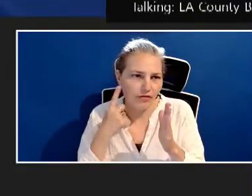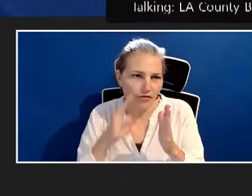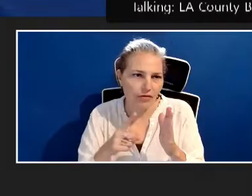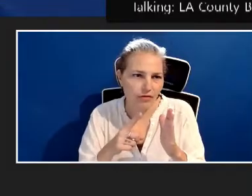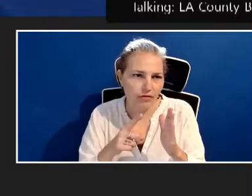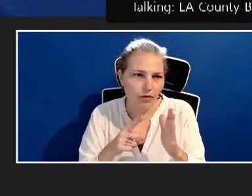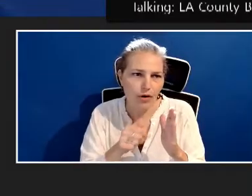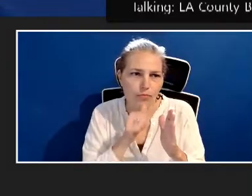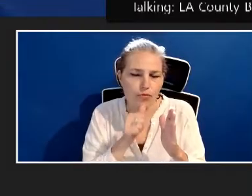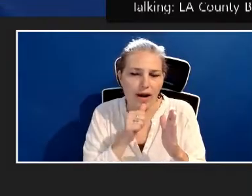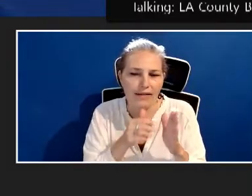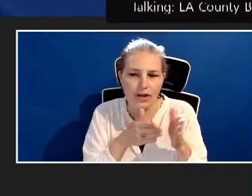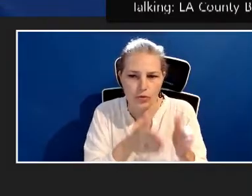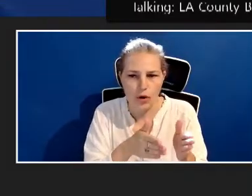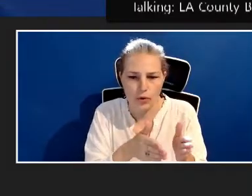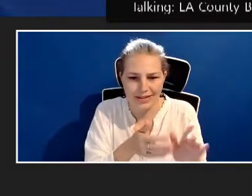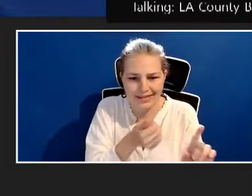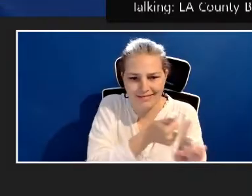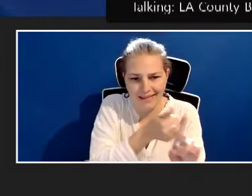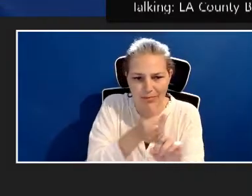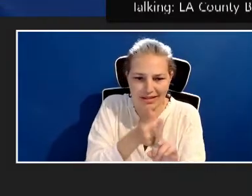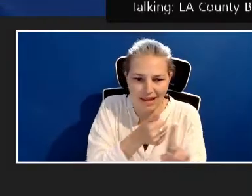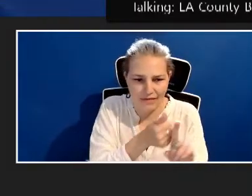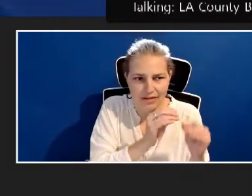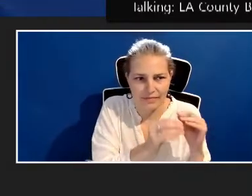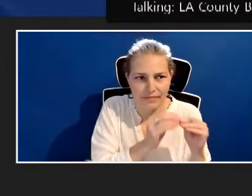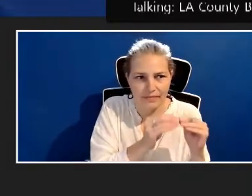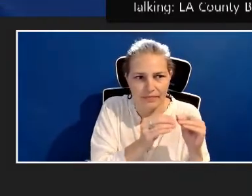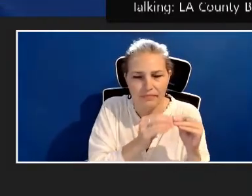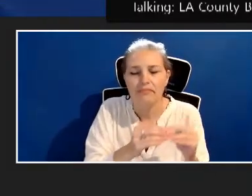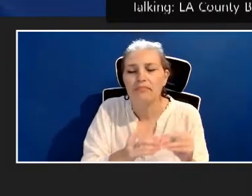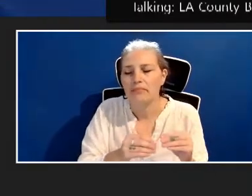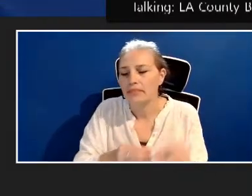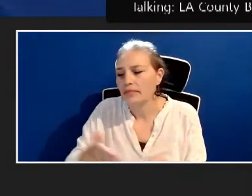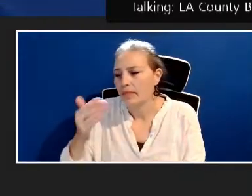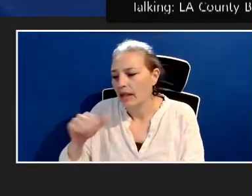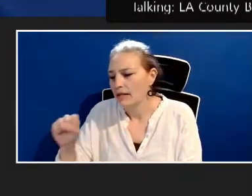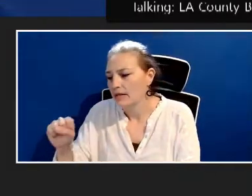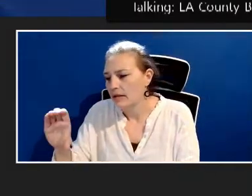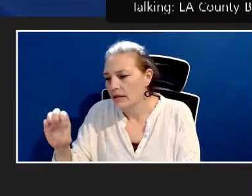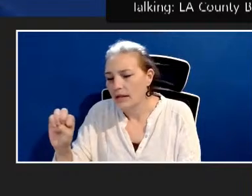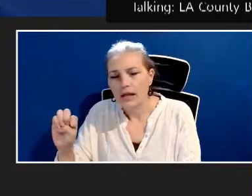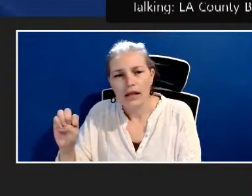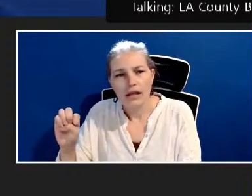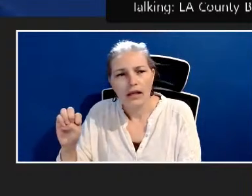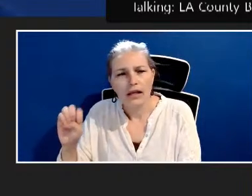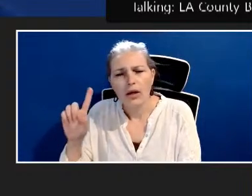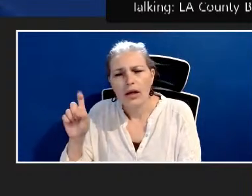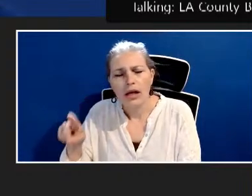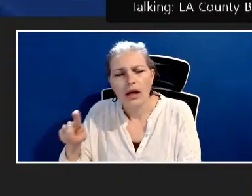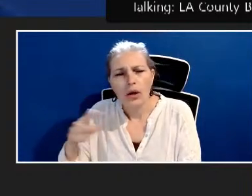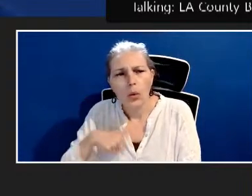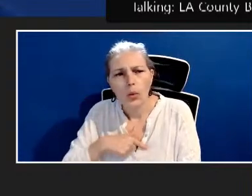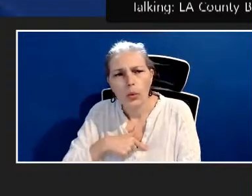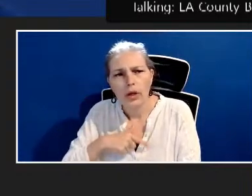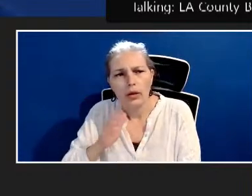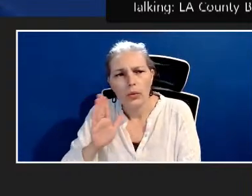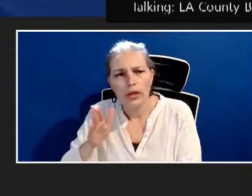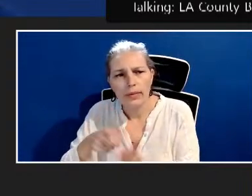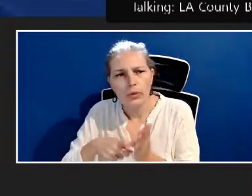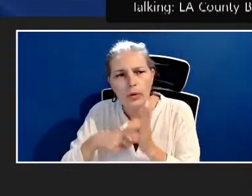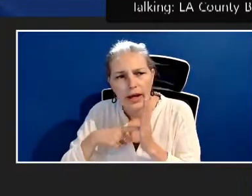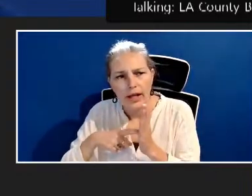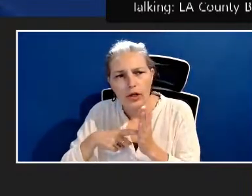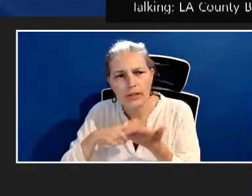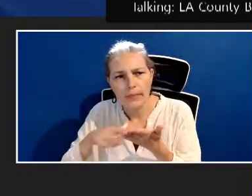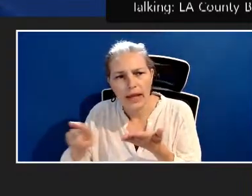Okay, thank you. Another question for SoCal Edison. Will we be required to pay for a temporary utility